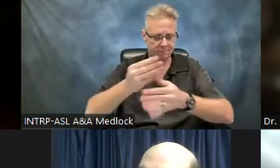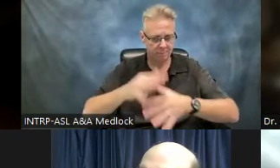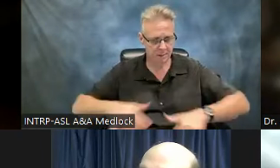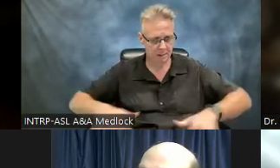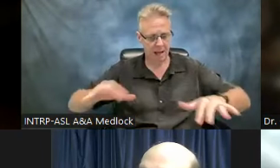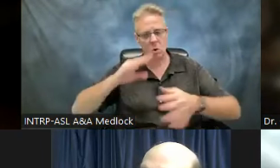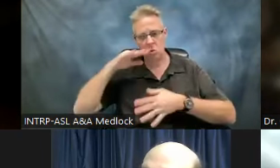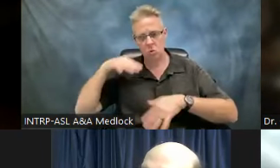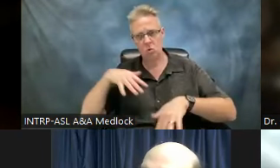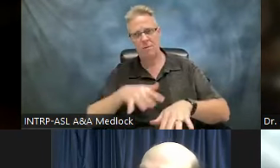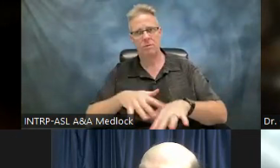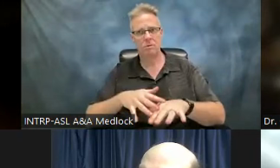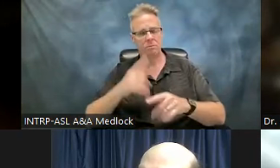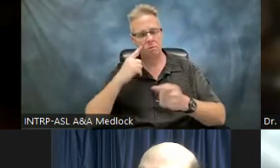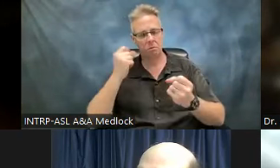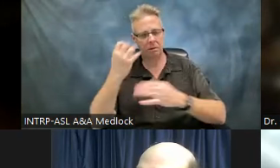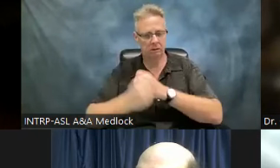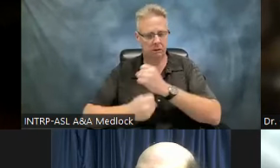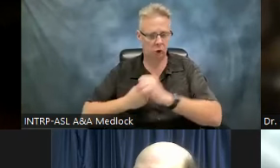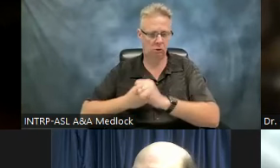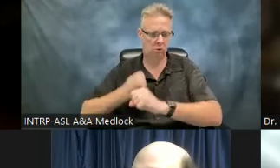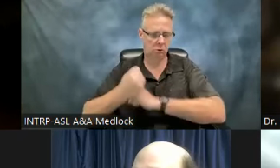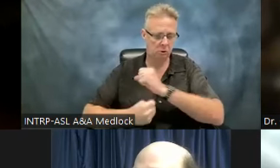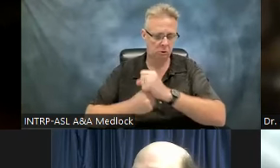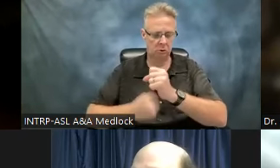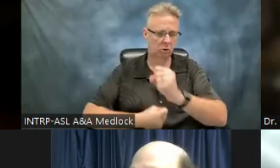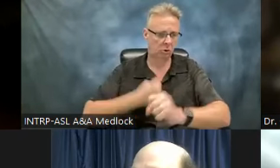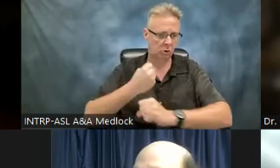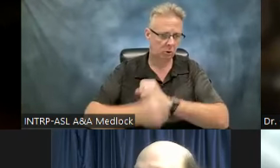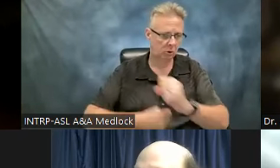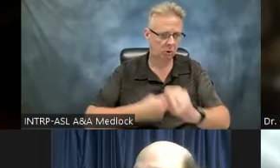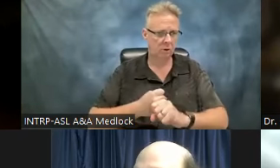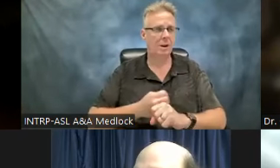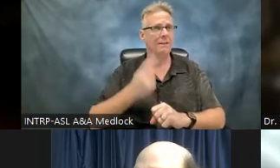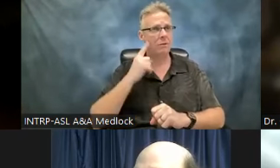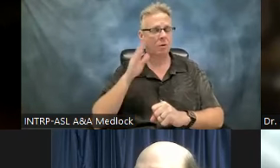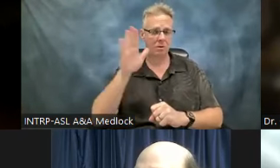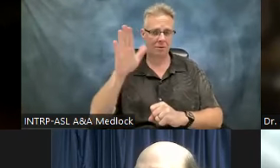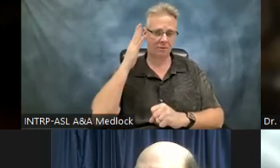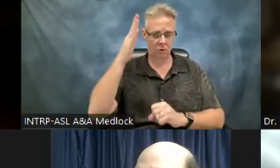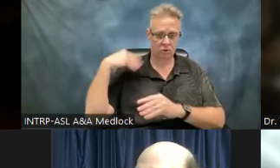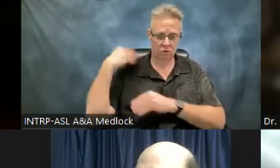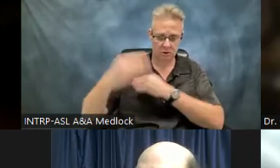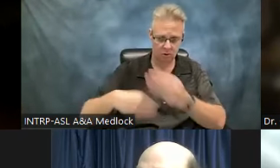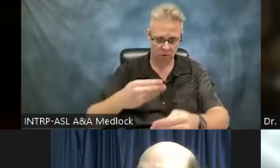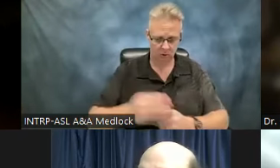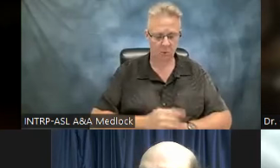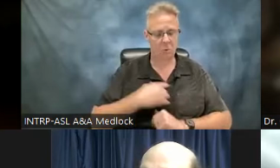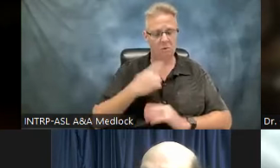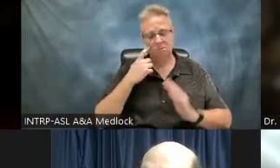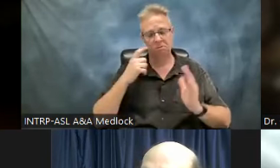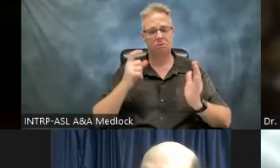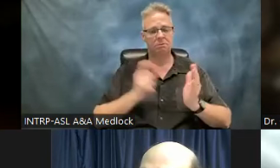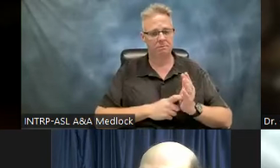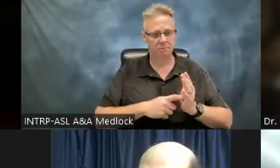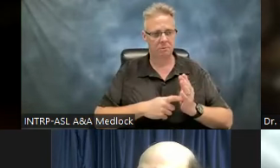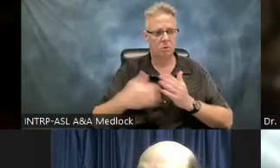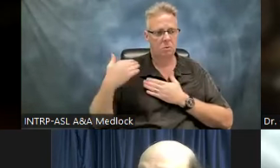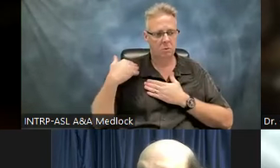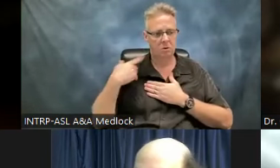rivers since time immemorial for future generations. We recognize the undertake responsibility for